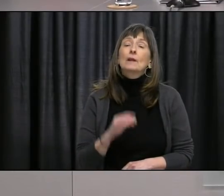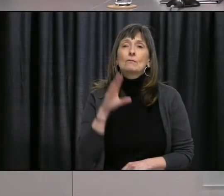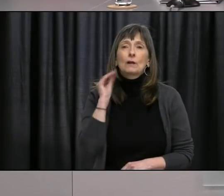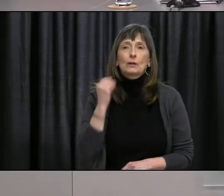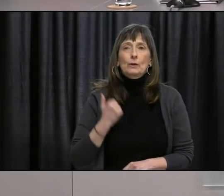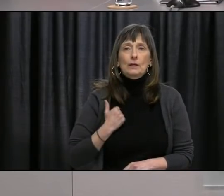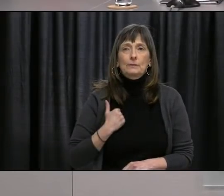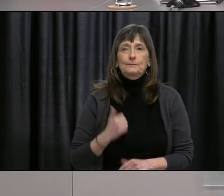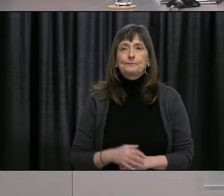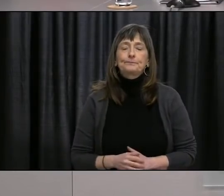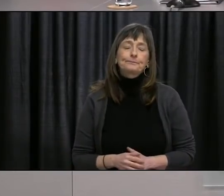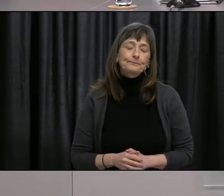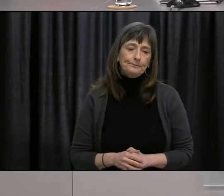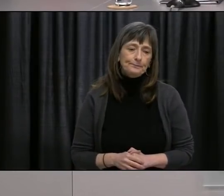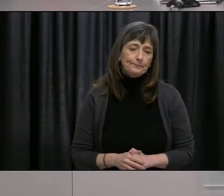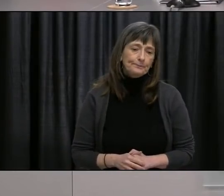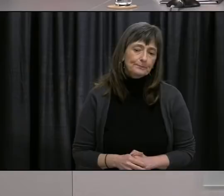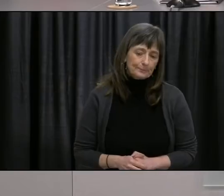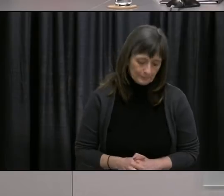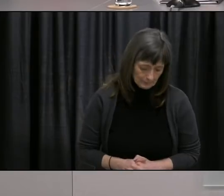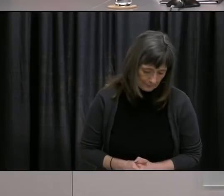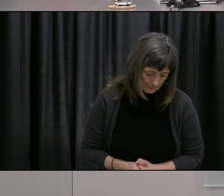Canada. Please go ahead.